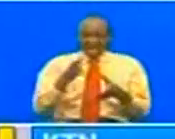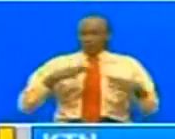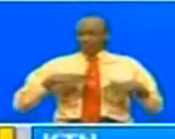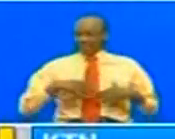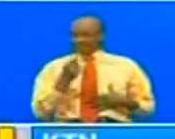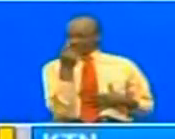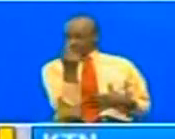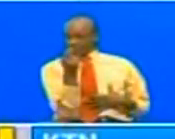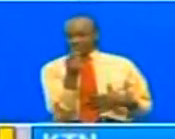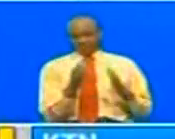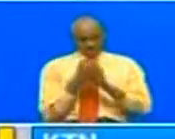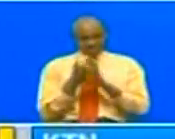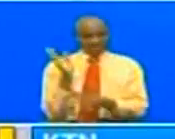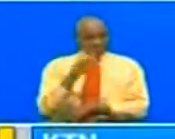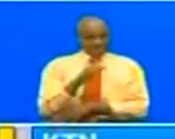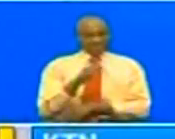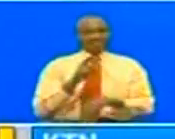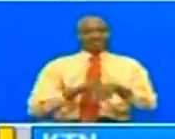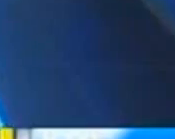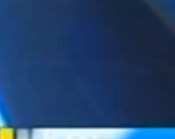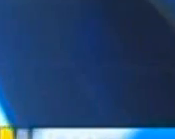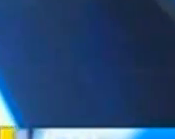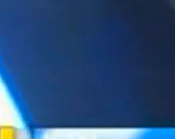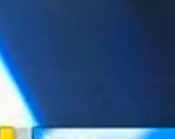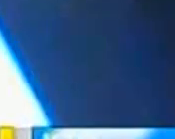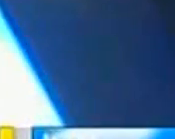but KTN Prime will be right back after this.